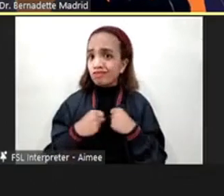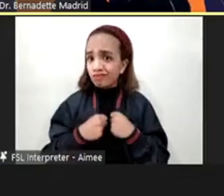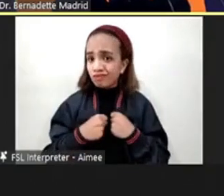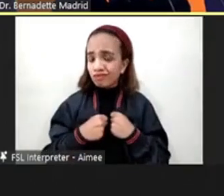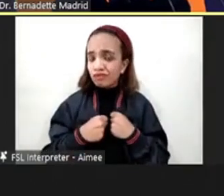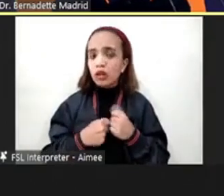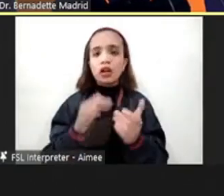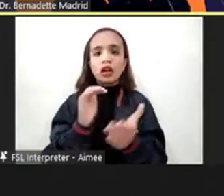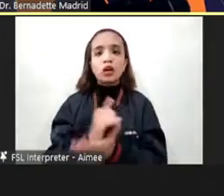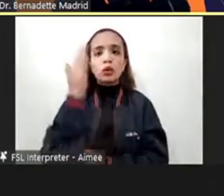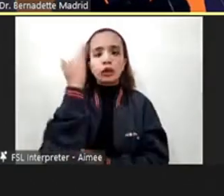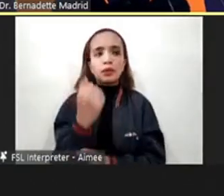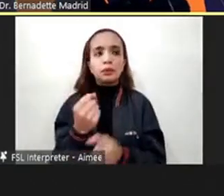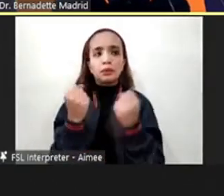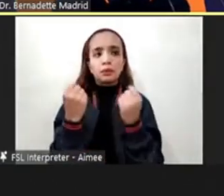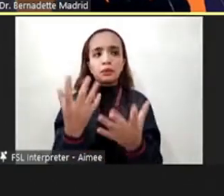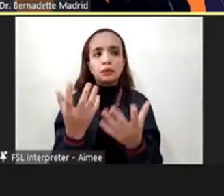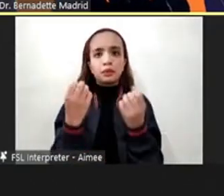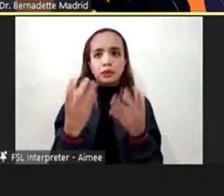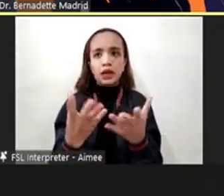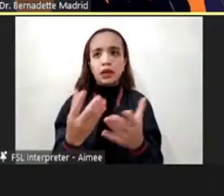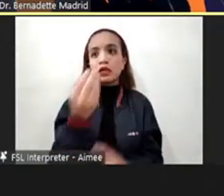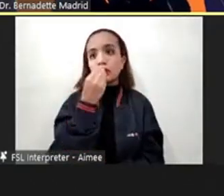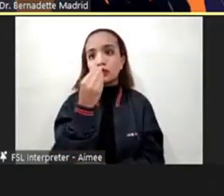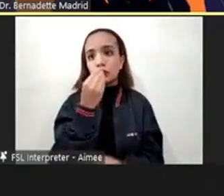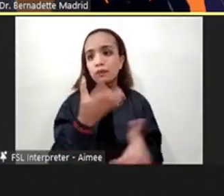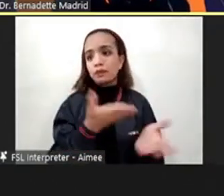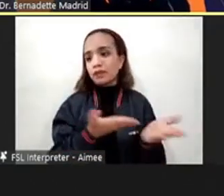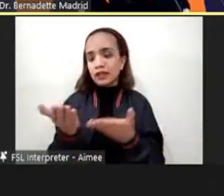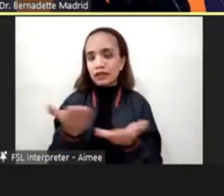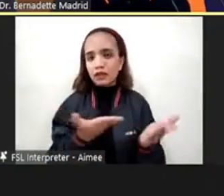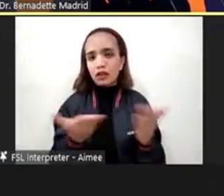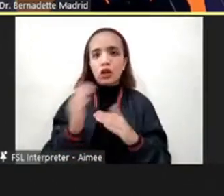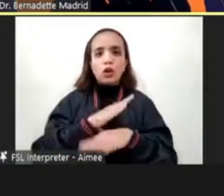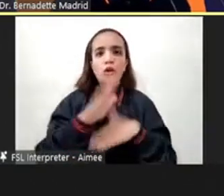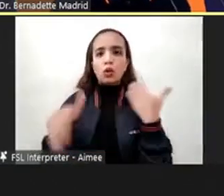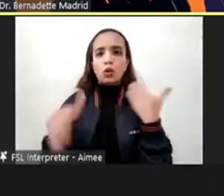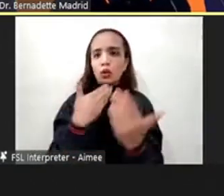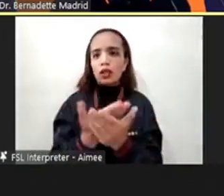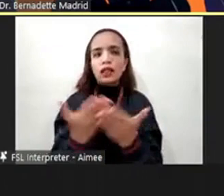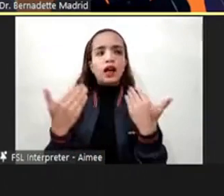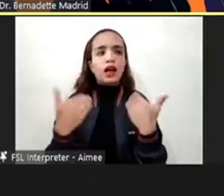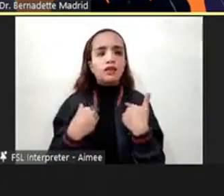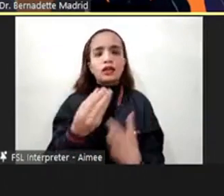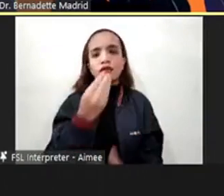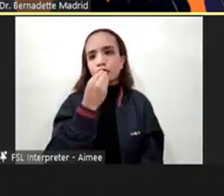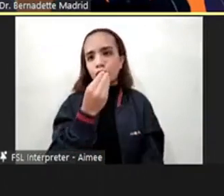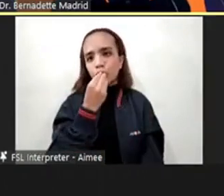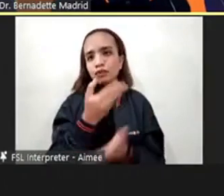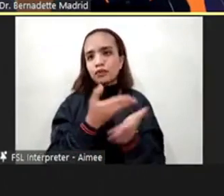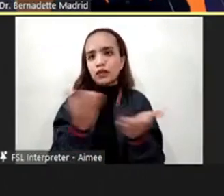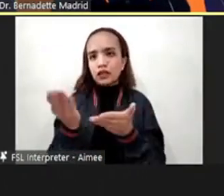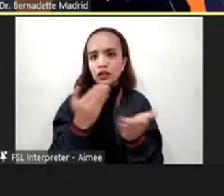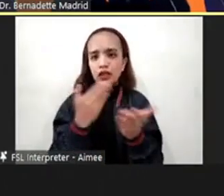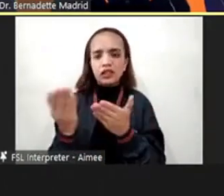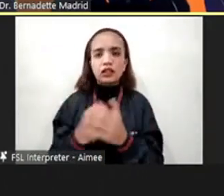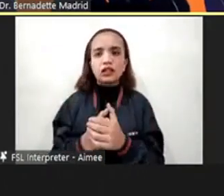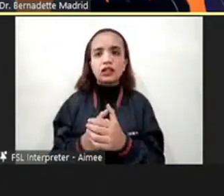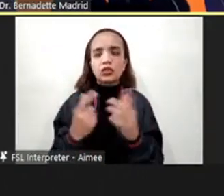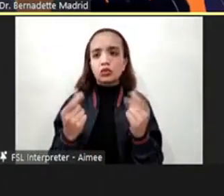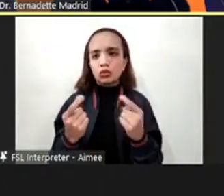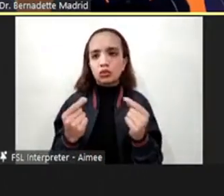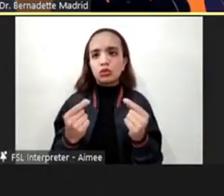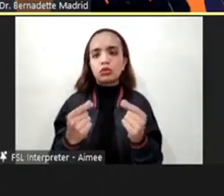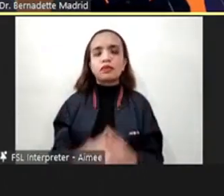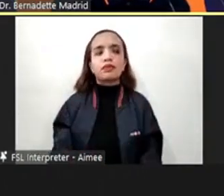na tayo ngayon food delivery. Everybody, has food delivery and do quite well with that.